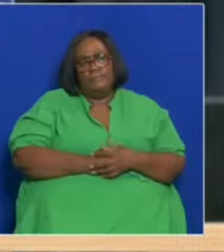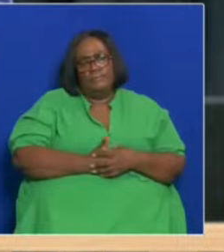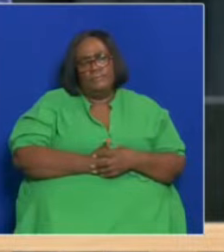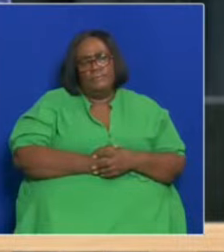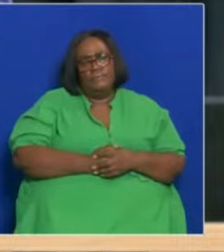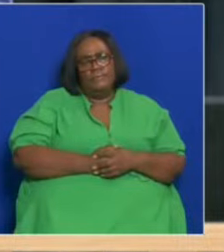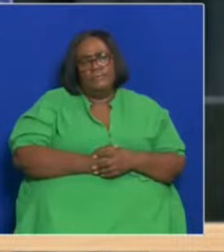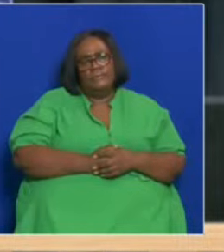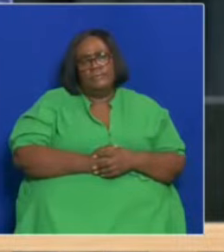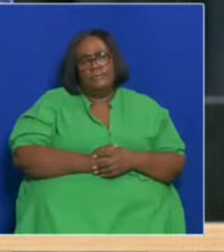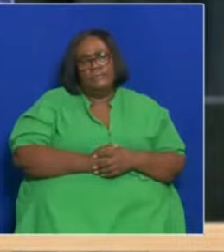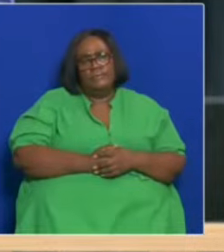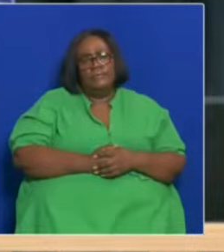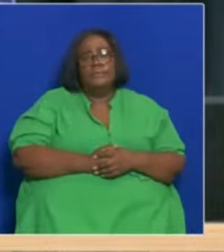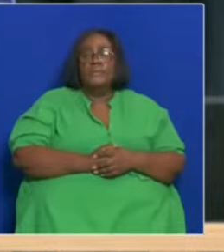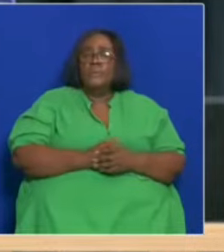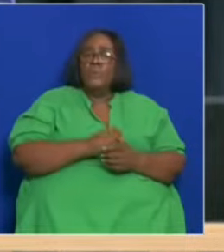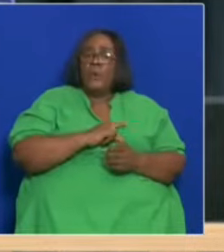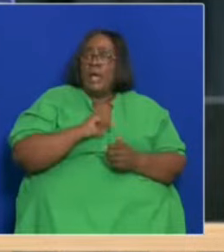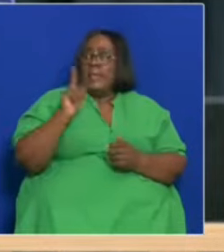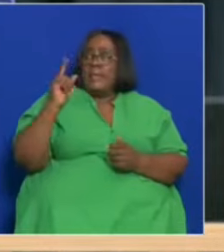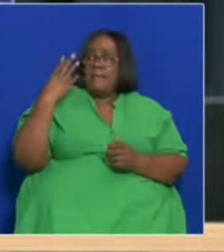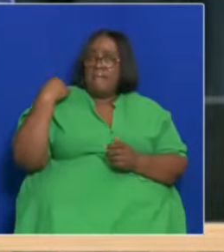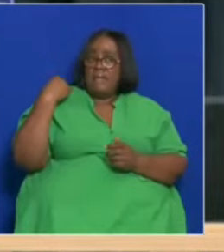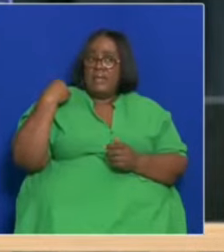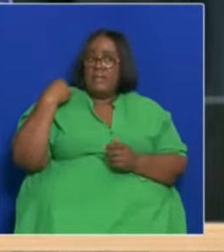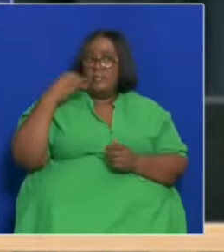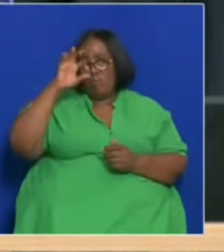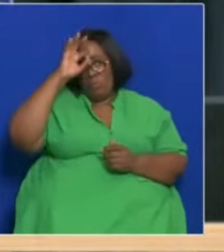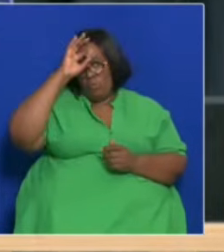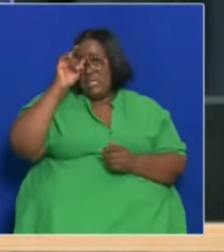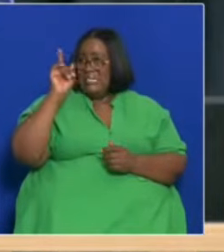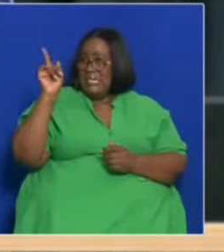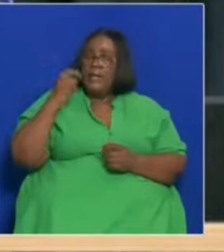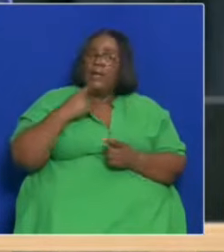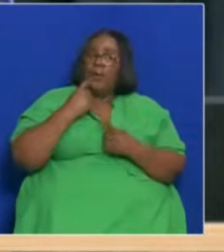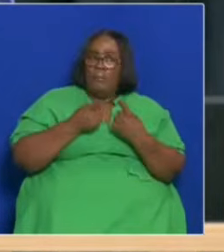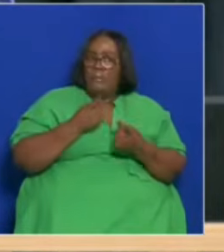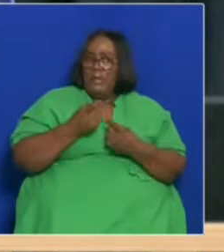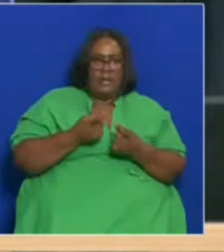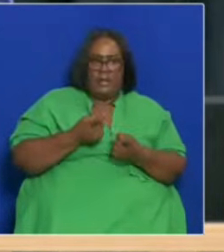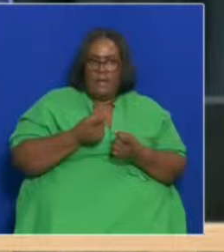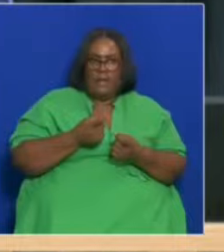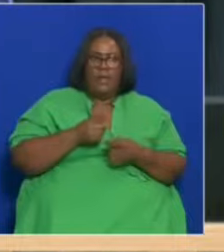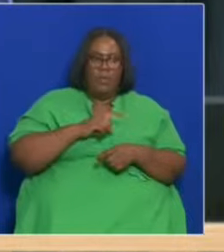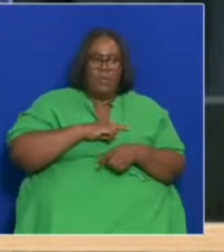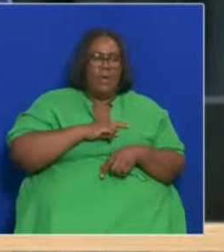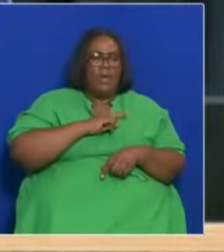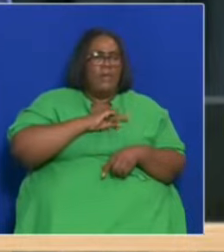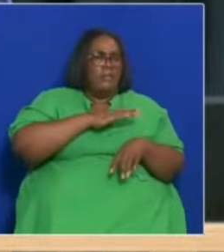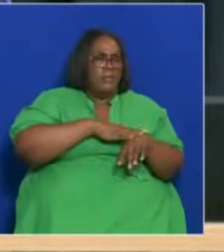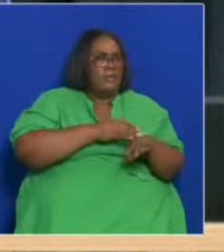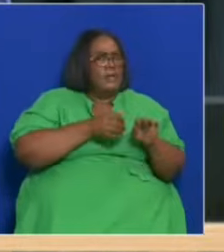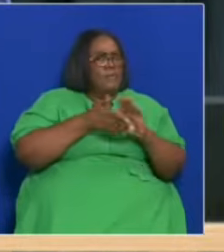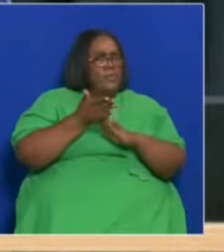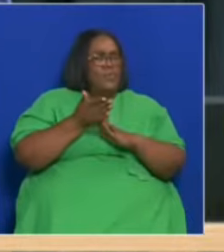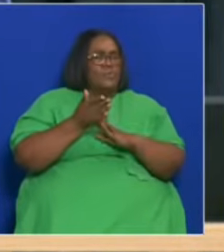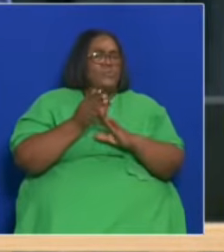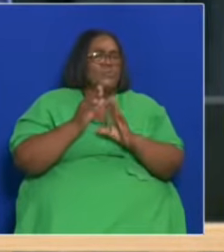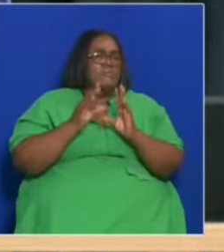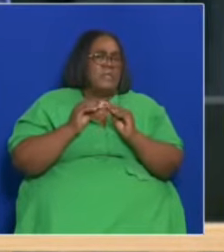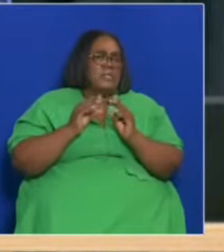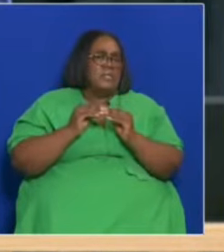of Police is not the complainant? Because by the time you went to the meeting, you must have known that according to the